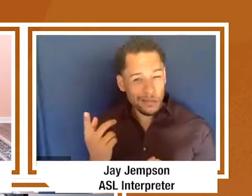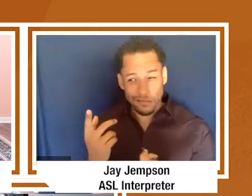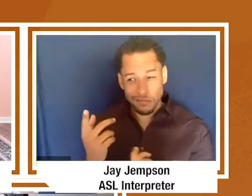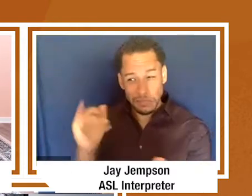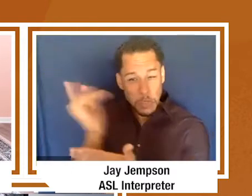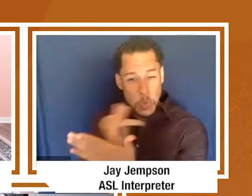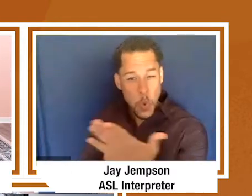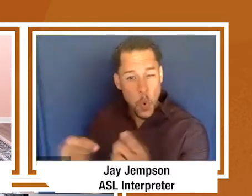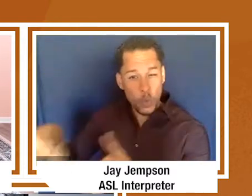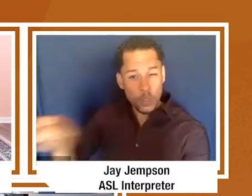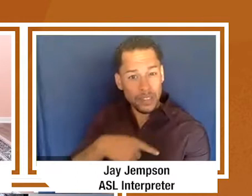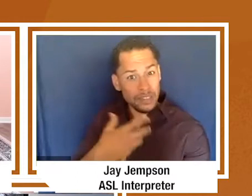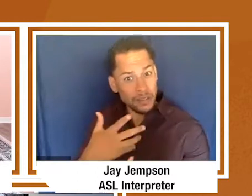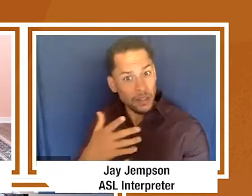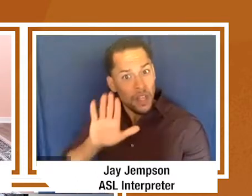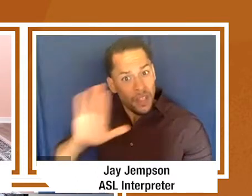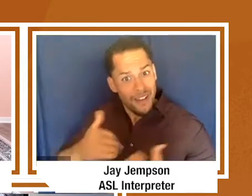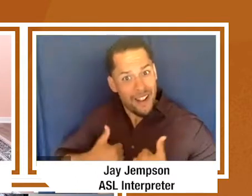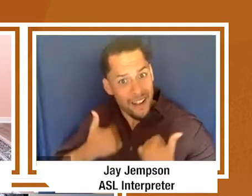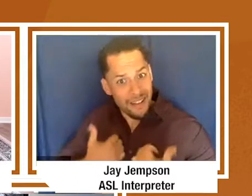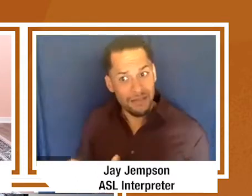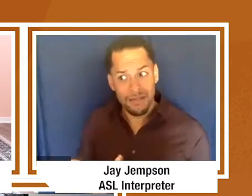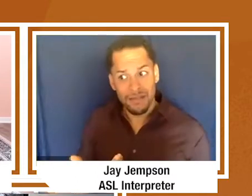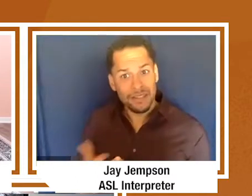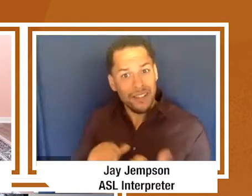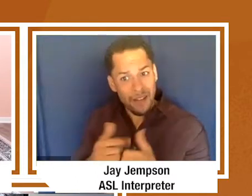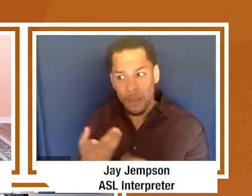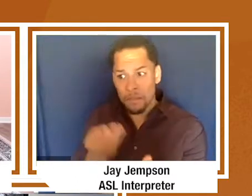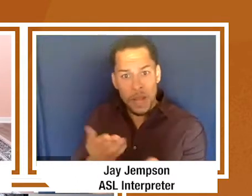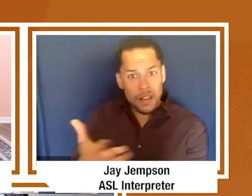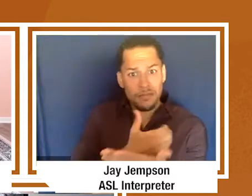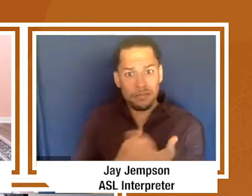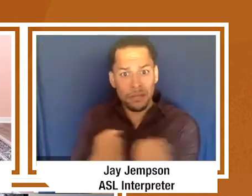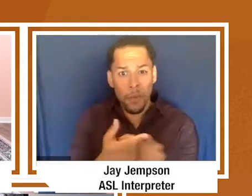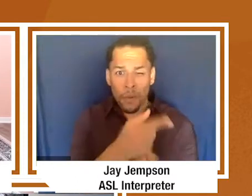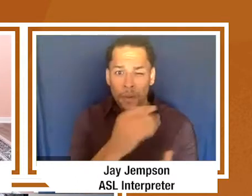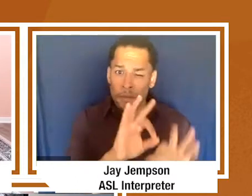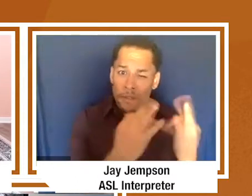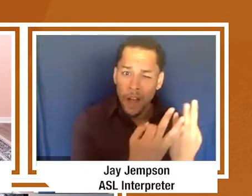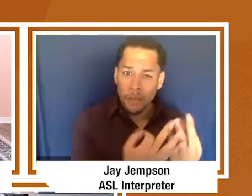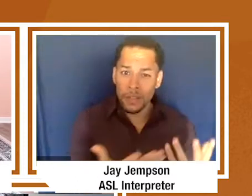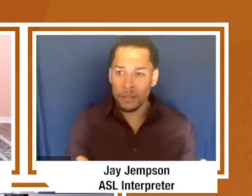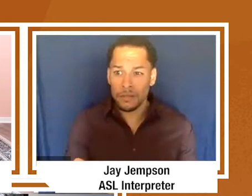is their livelihood, this is how they make their money, this is how they support their family, you know. And